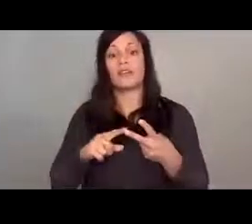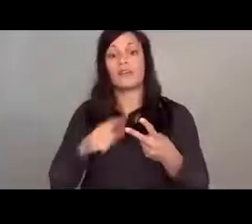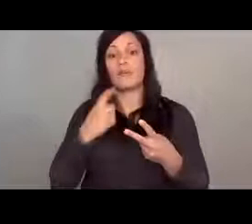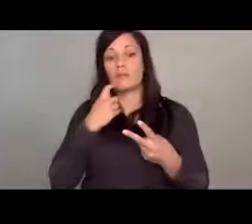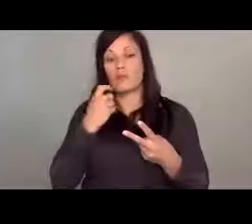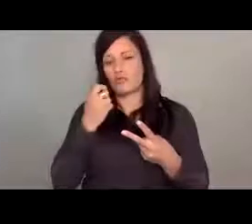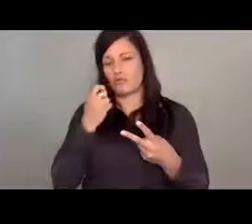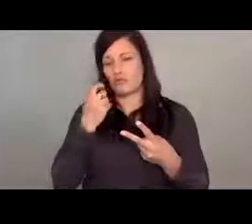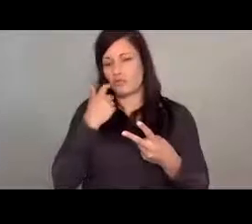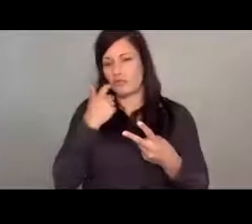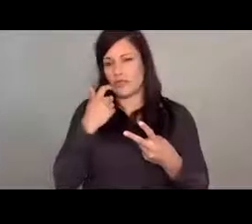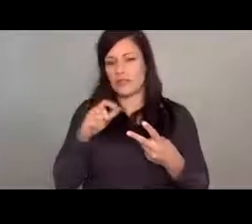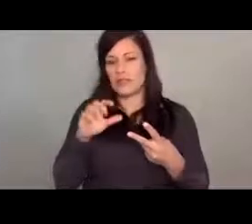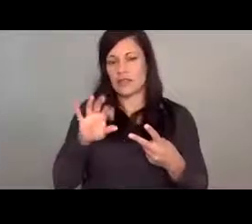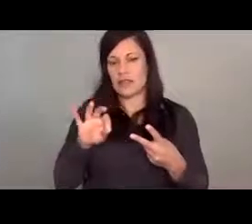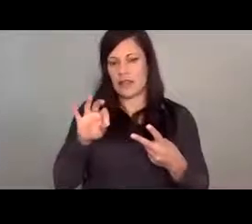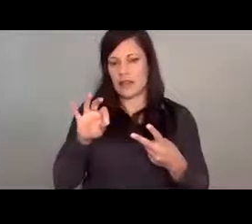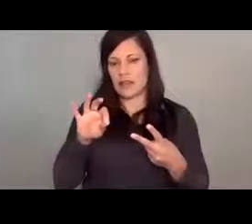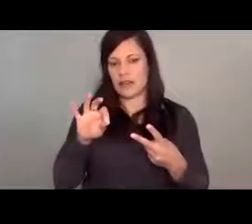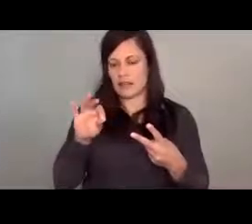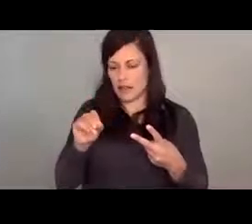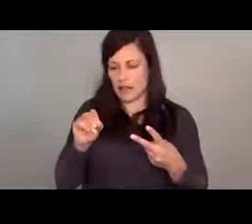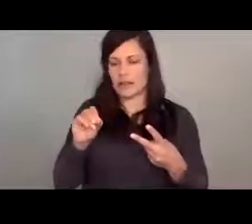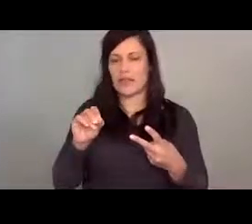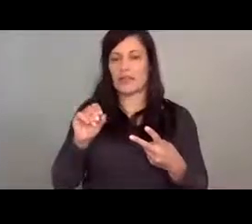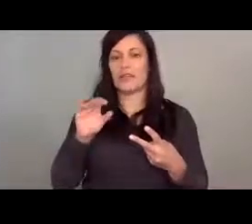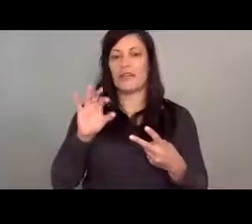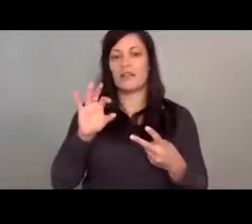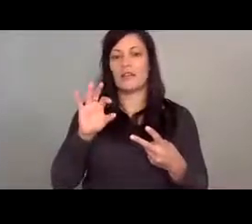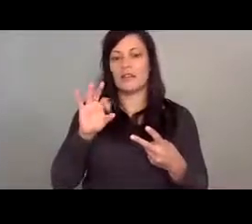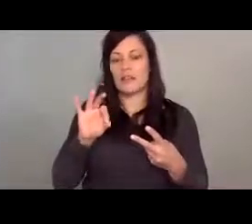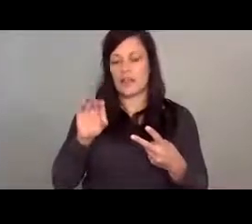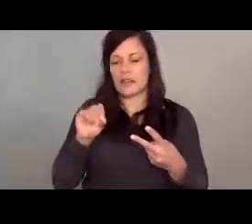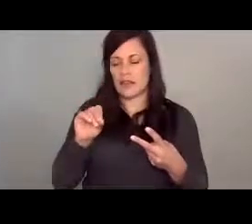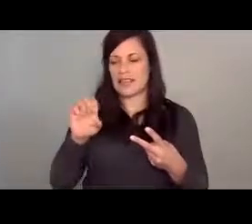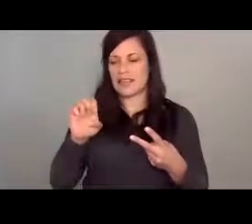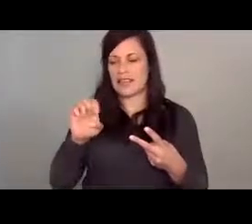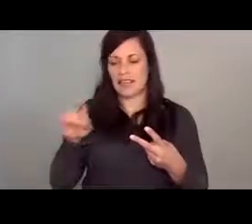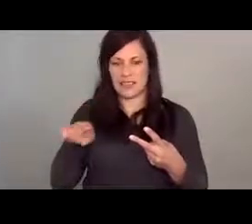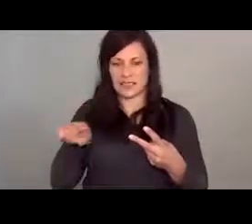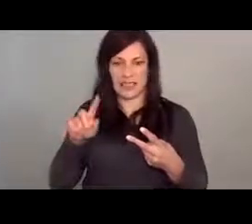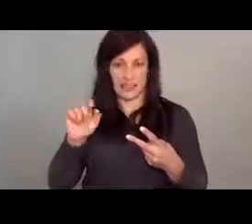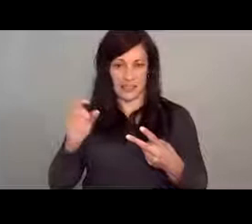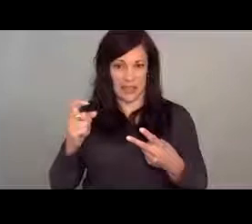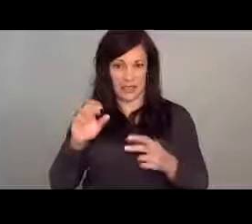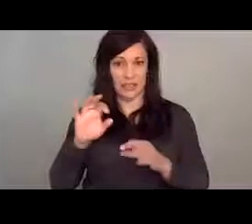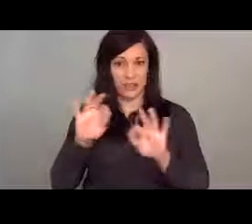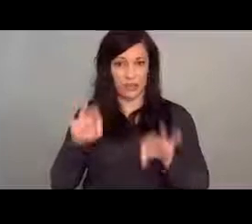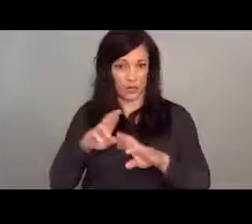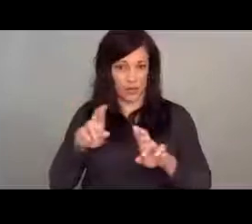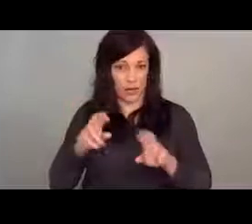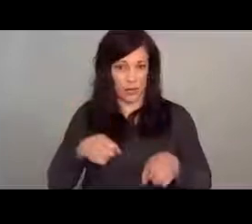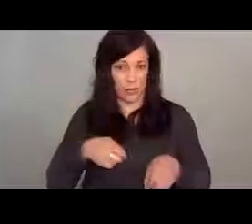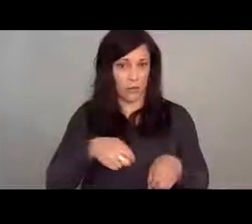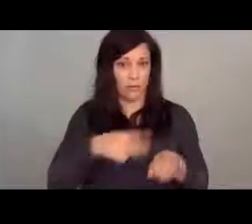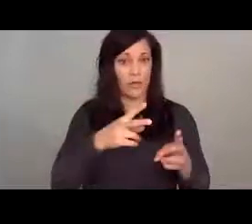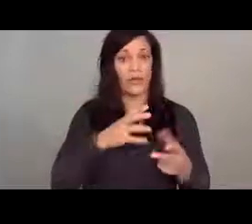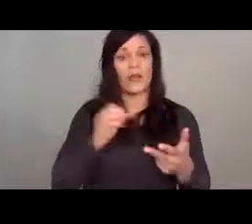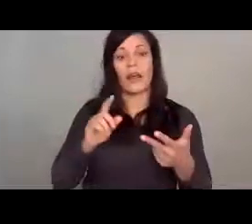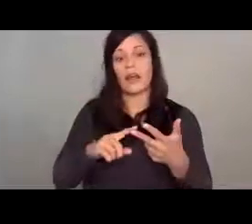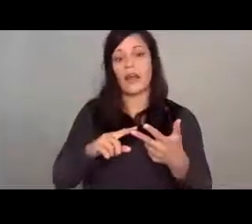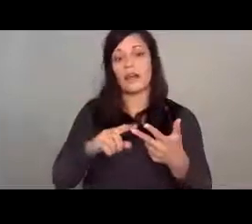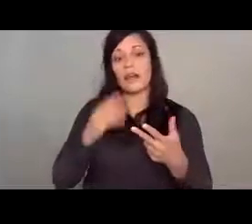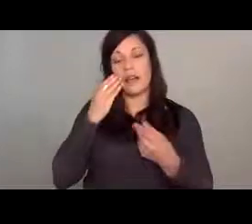or 990 EZ tax form ready to upload, and the information on the racial identities of